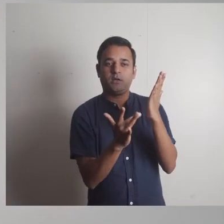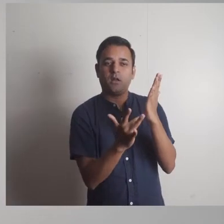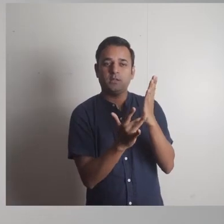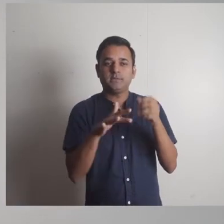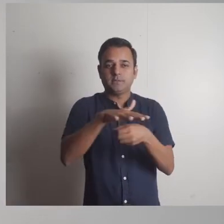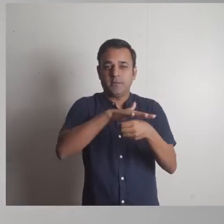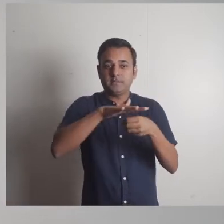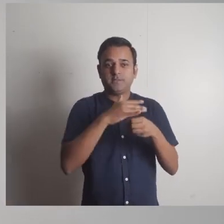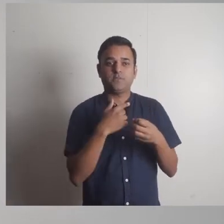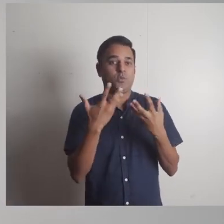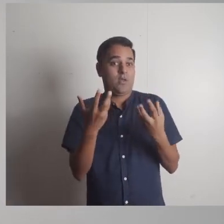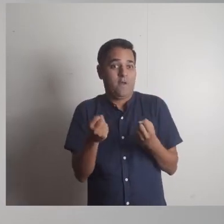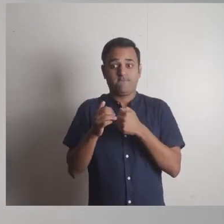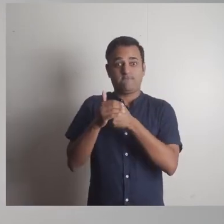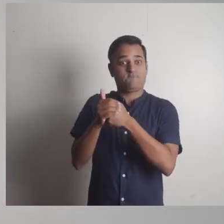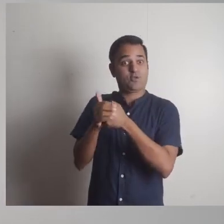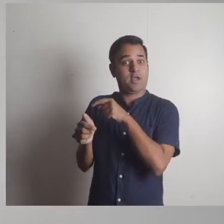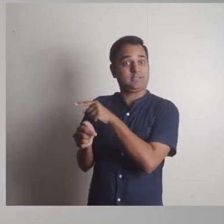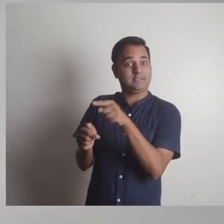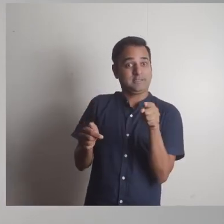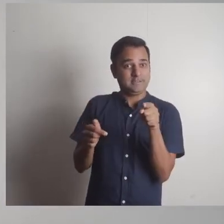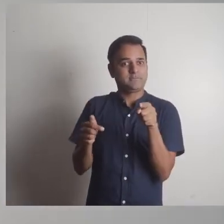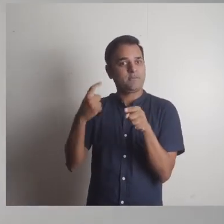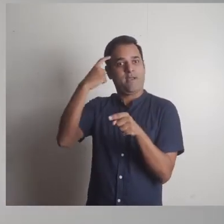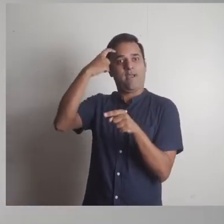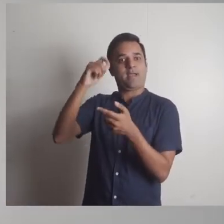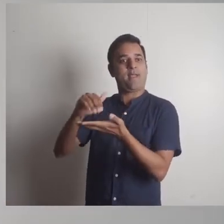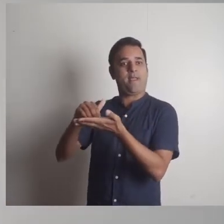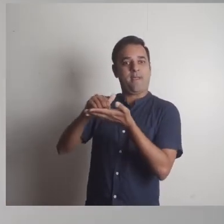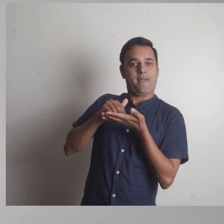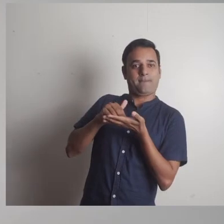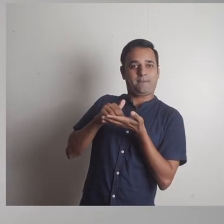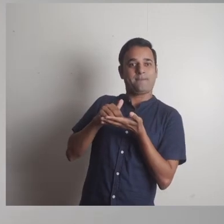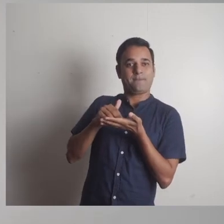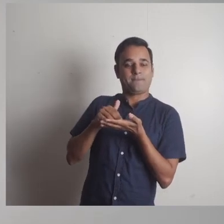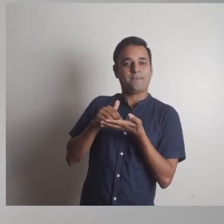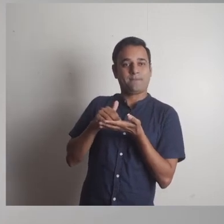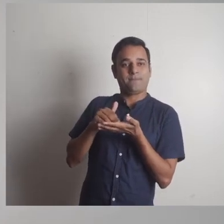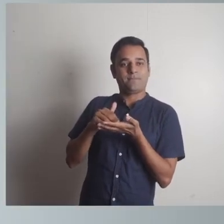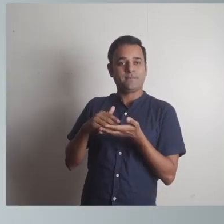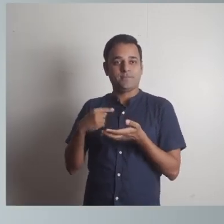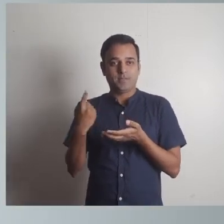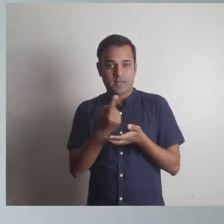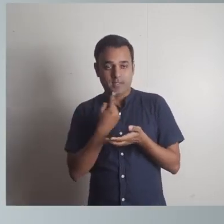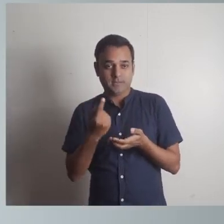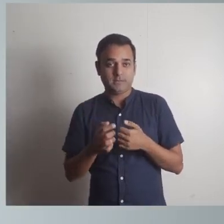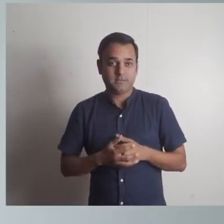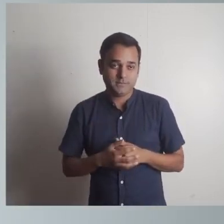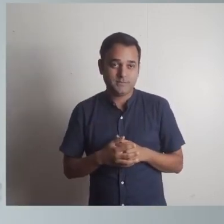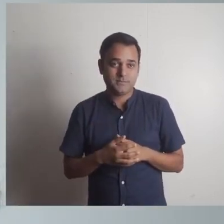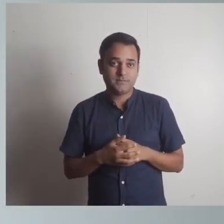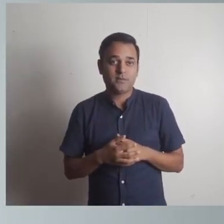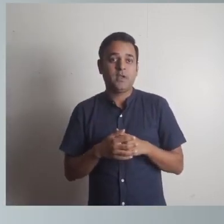Idea. Who are helping us with this particular set of work because we have to go to the experts in that area. But it means that